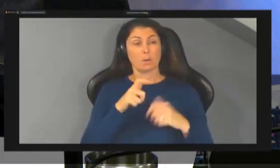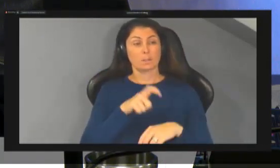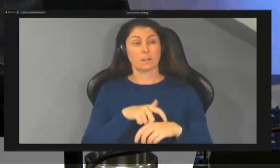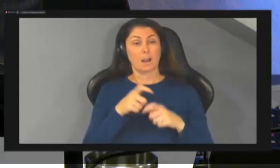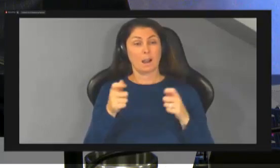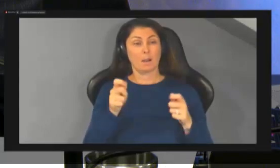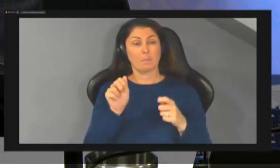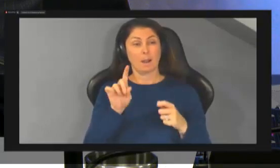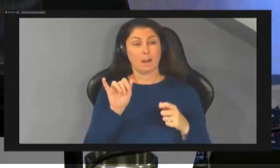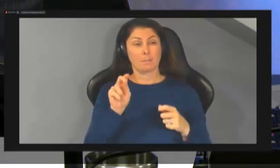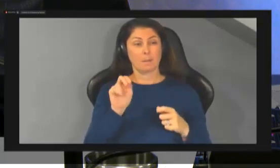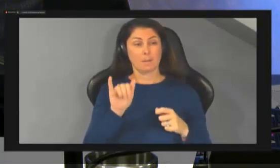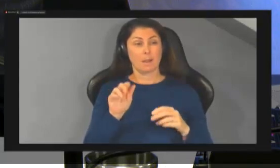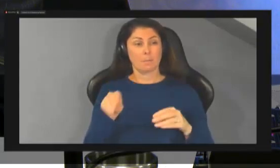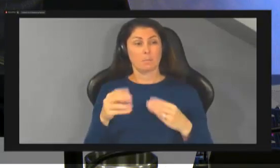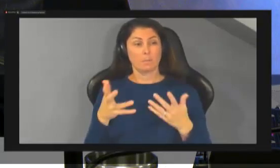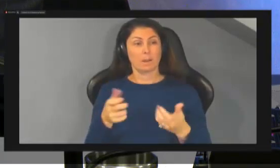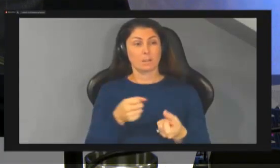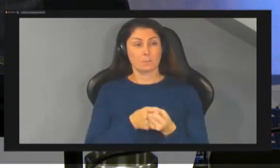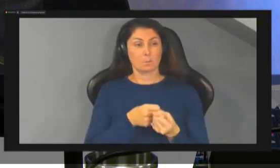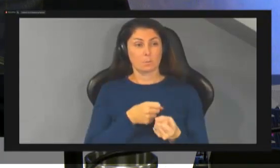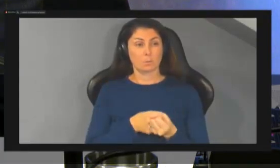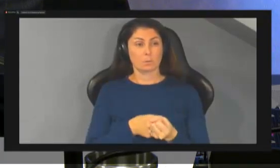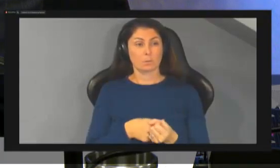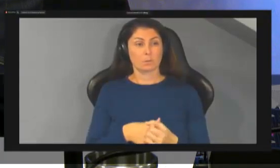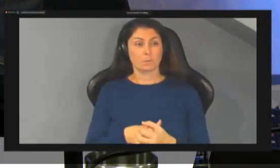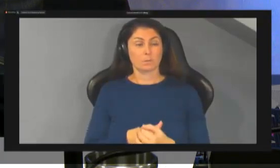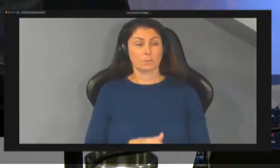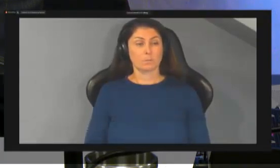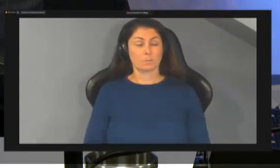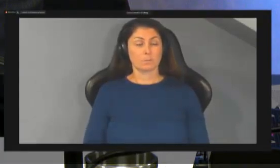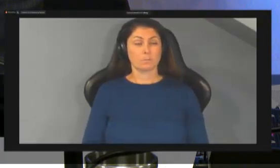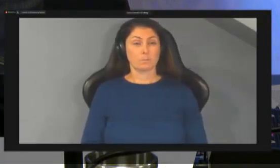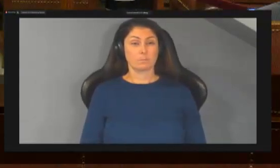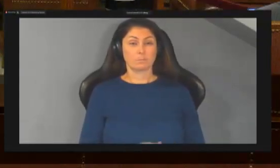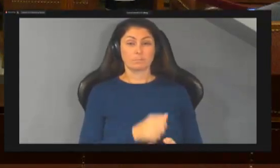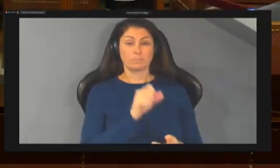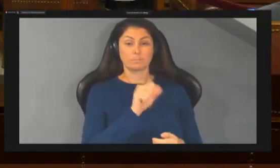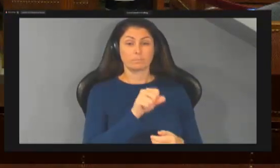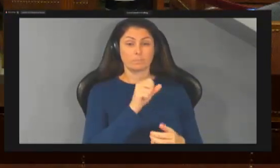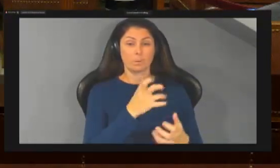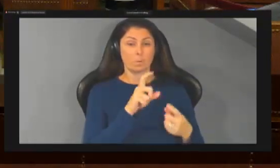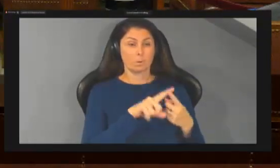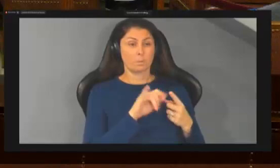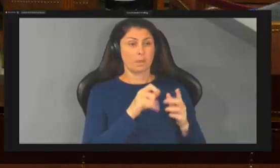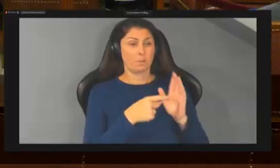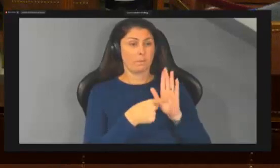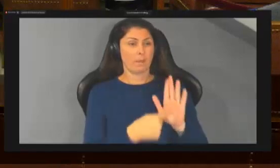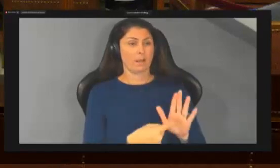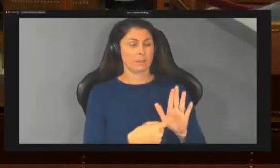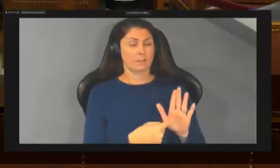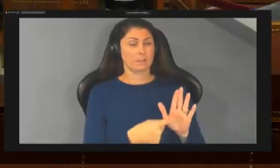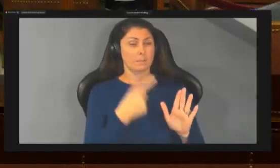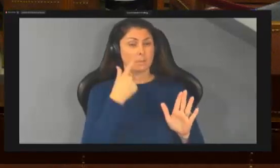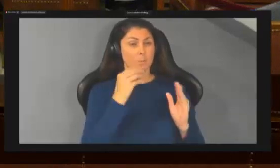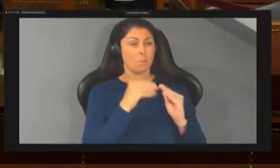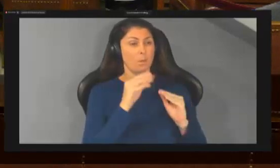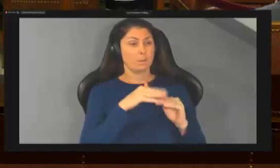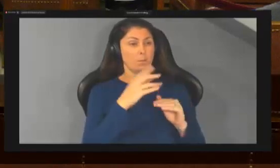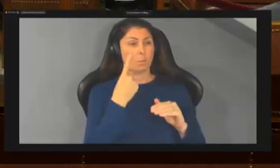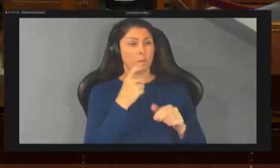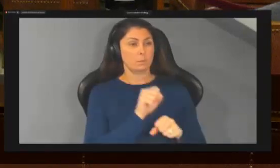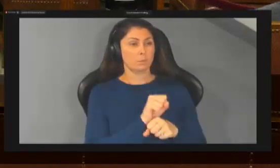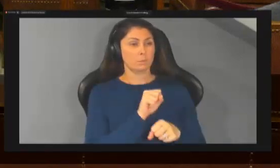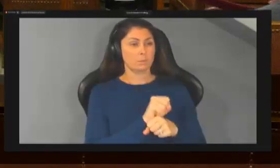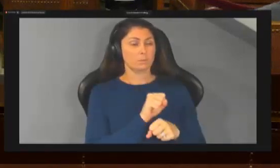also provides support. Yeah, I just wanted that be reflected because, you know, it's more than just one position because